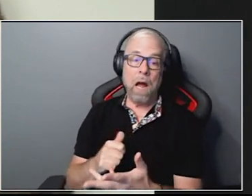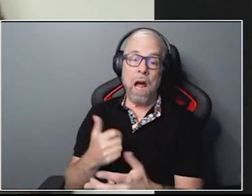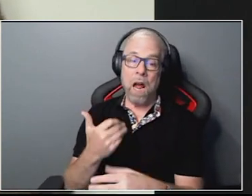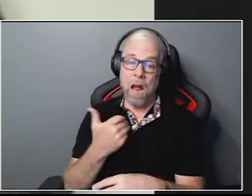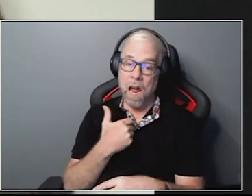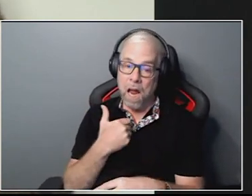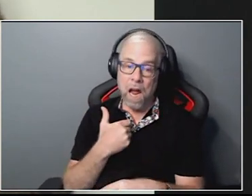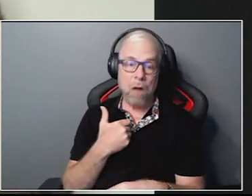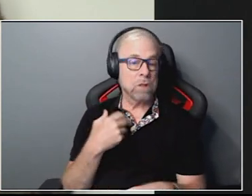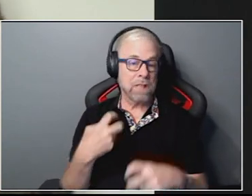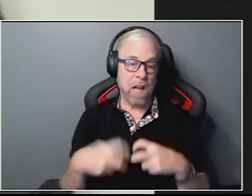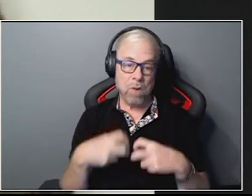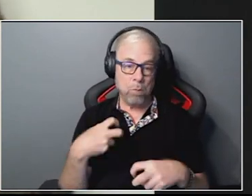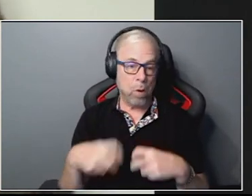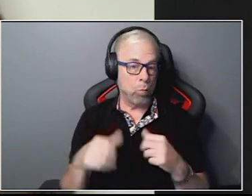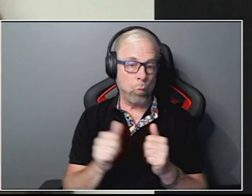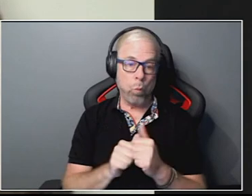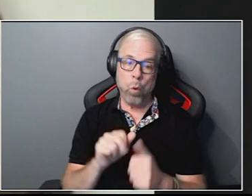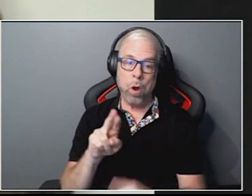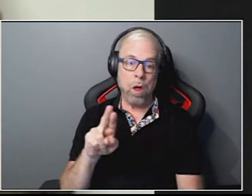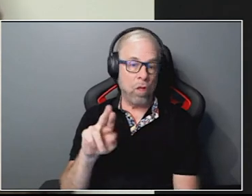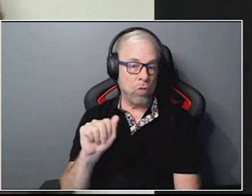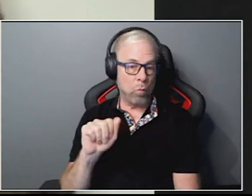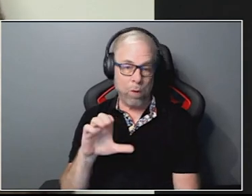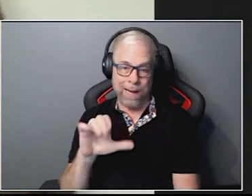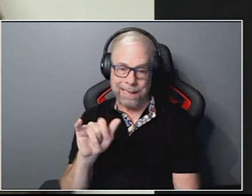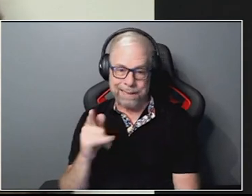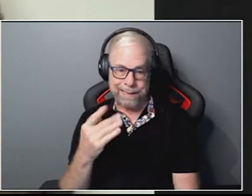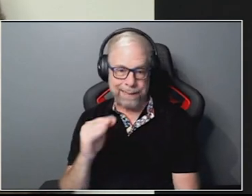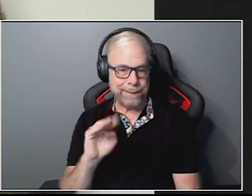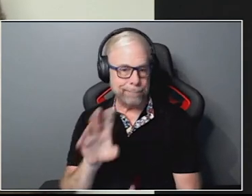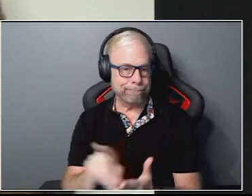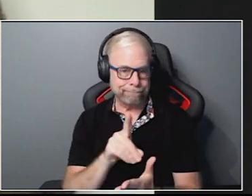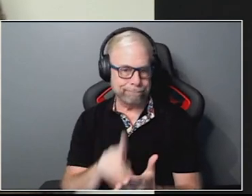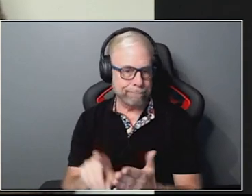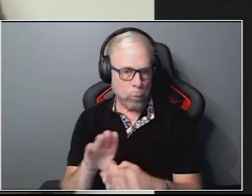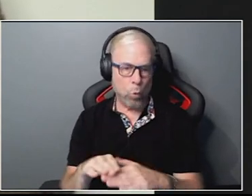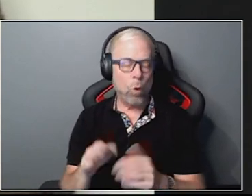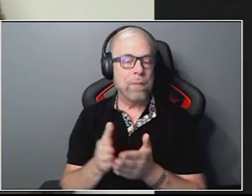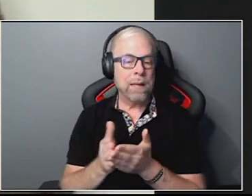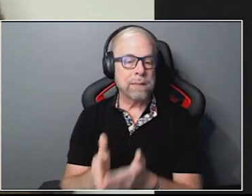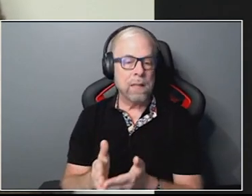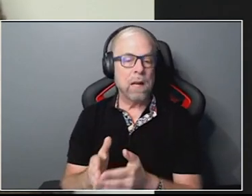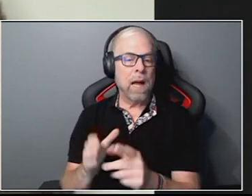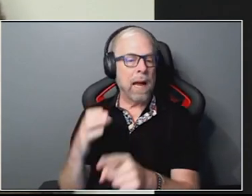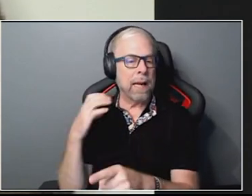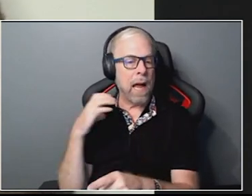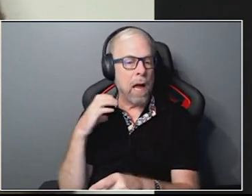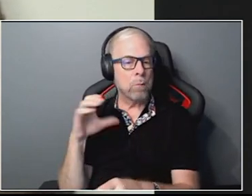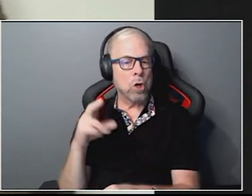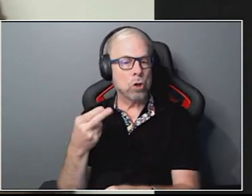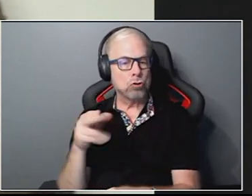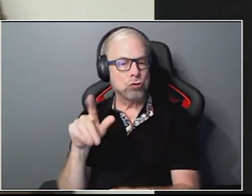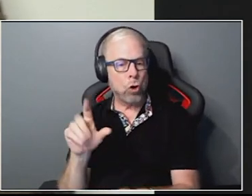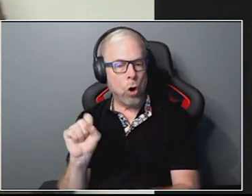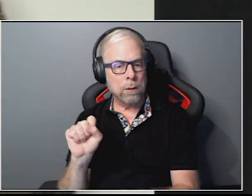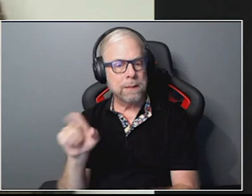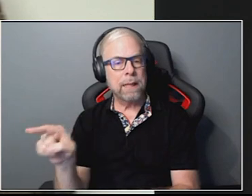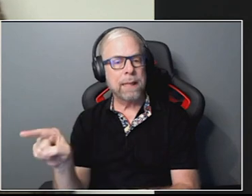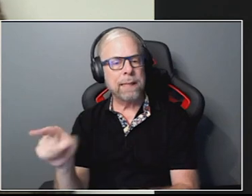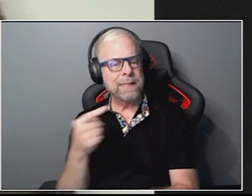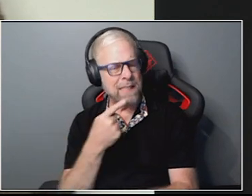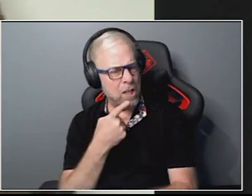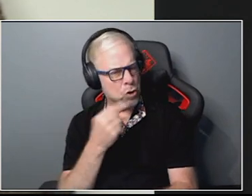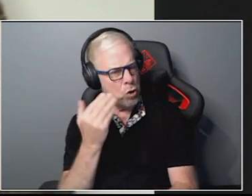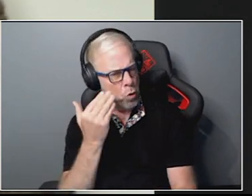I was having problems with racism on the ship. And Captain Childs shared with me, he says, you know, Matthew, because